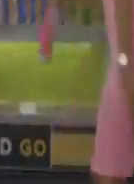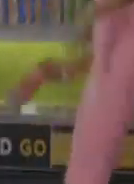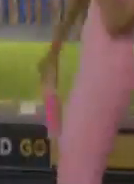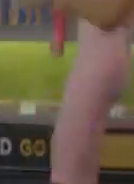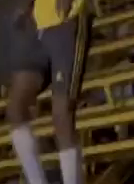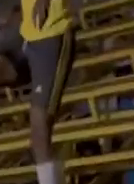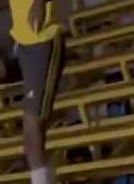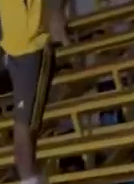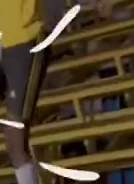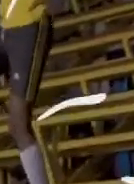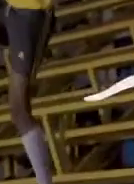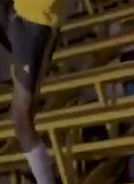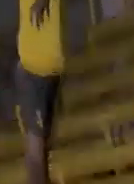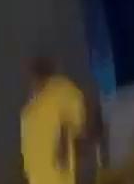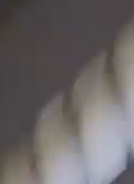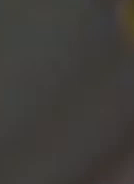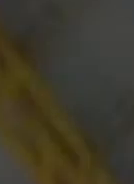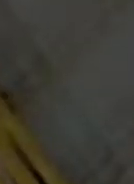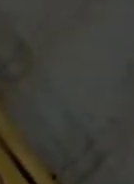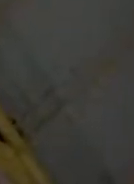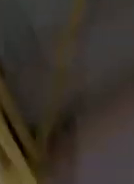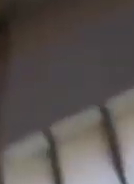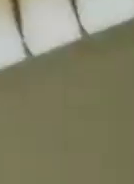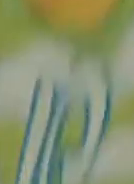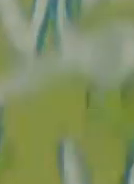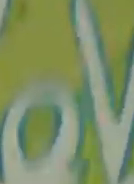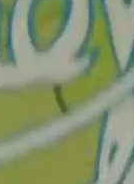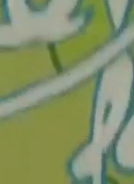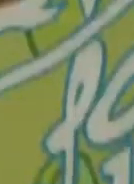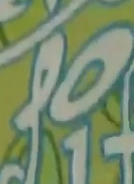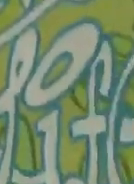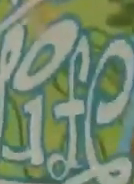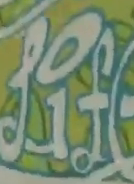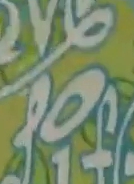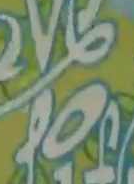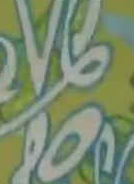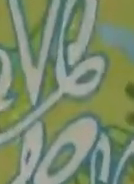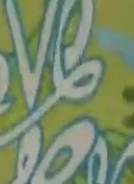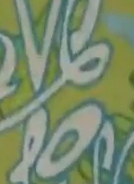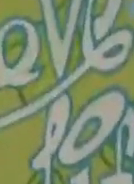Shake and sip down in your soul. What you waiting for? Come on, let's go.